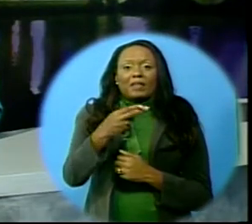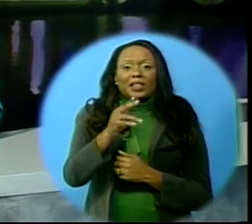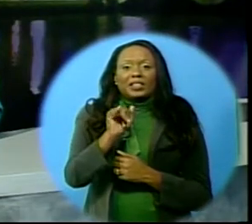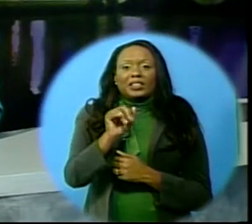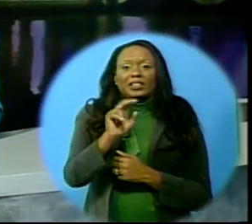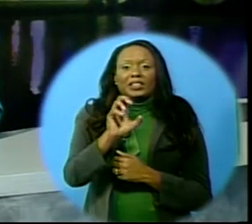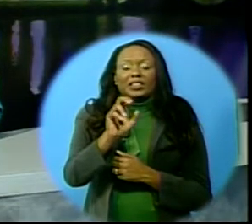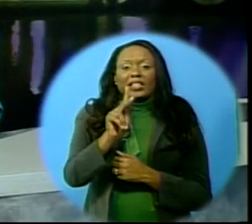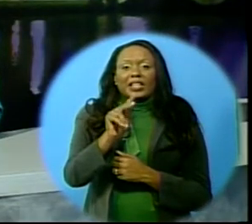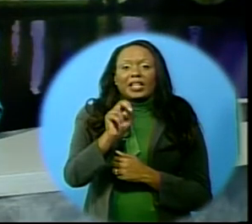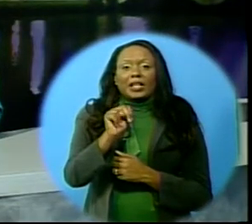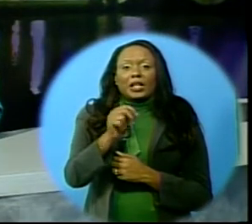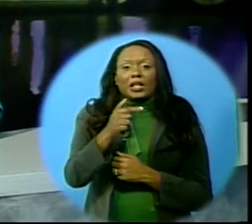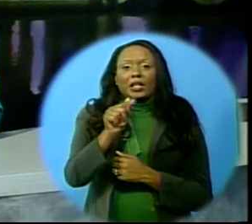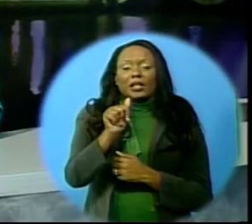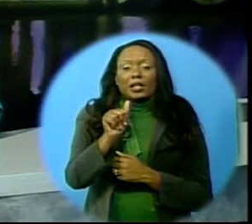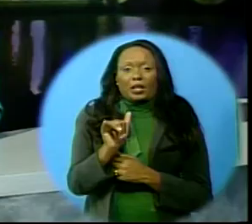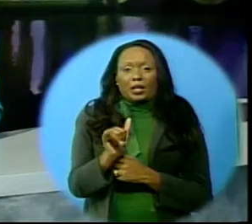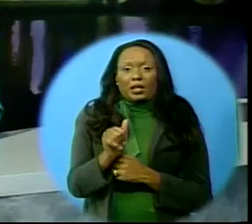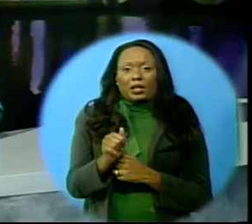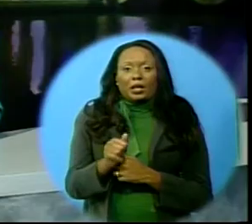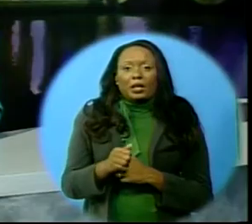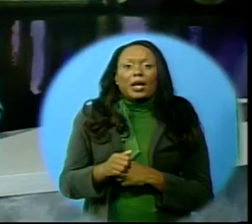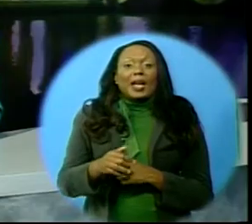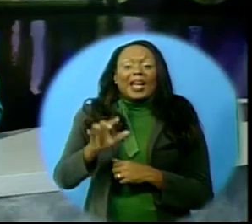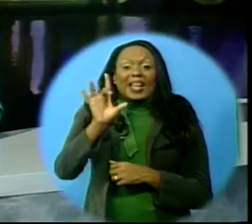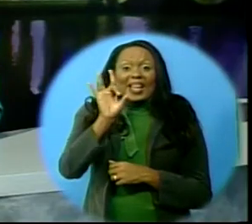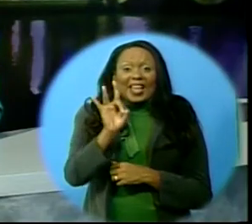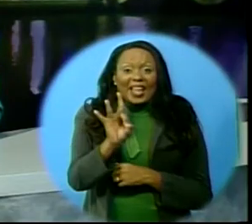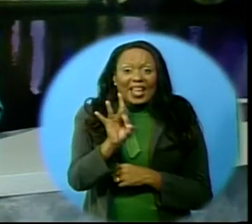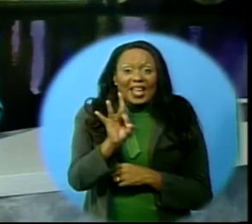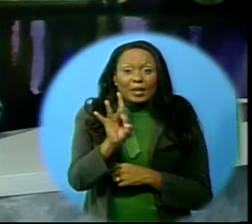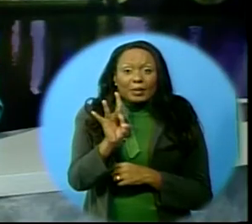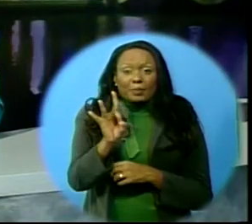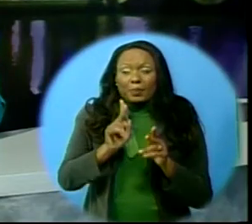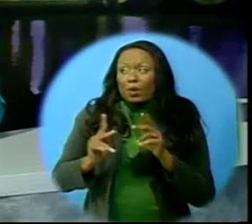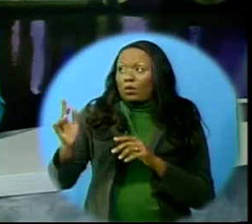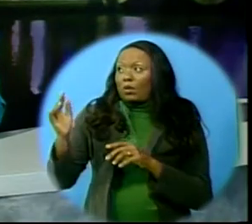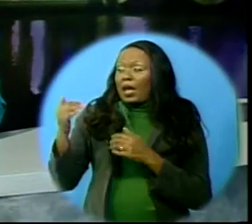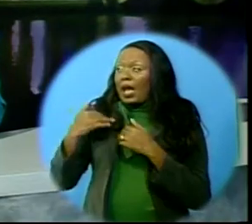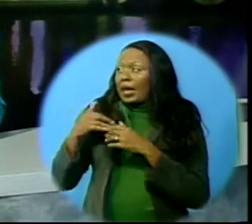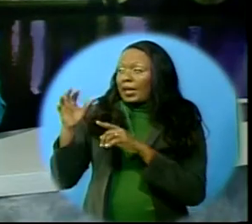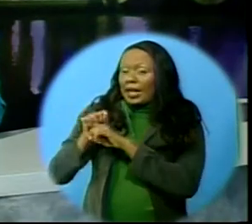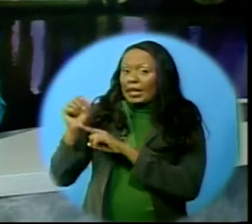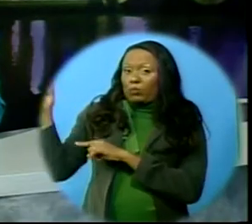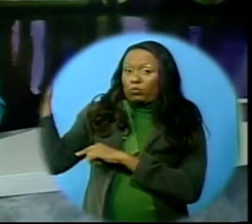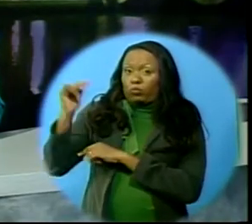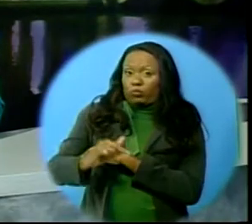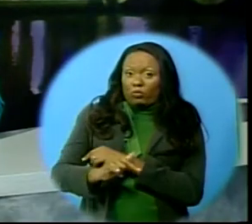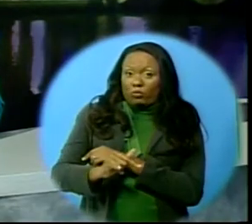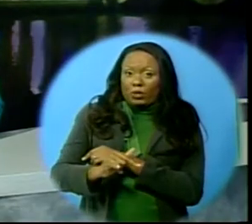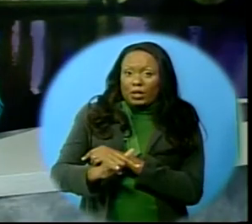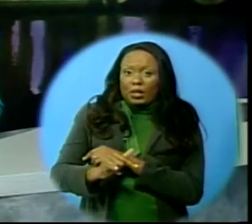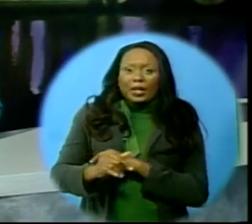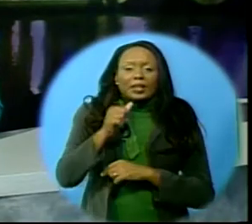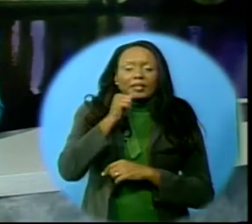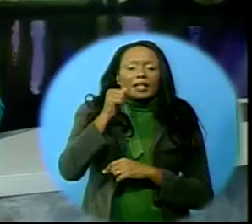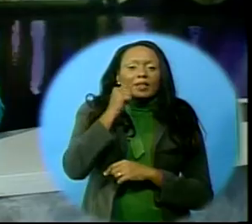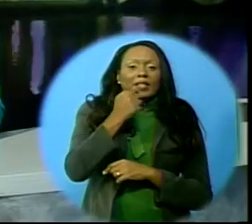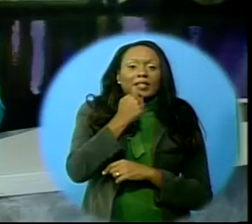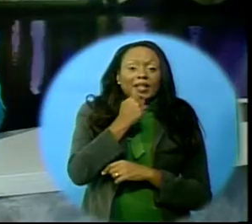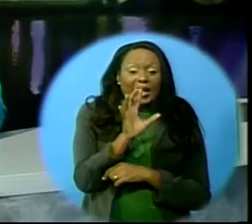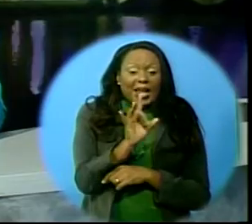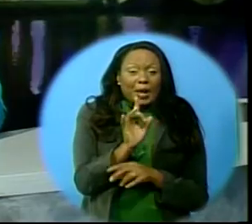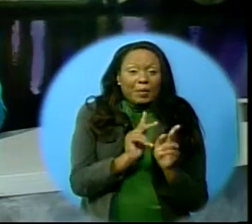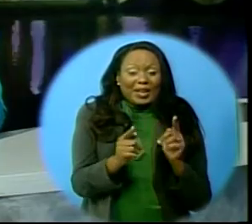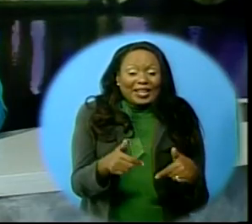Barbados, 8 were imported and 3 contracted locally. Yesterday's release incorrectly stated that there were 8